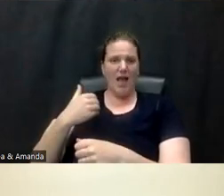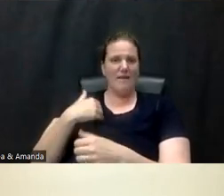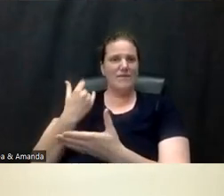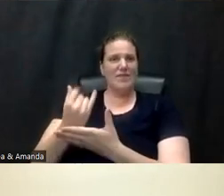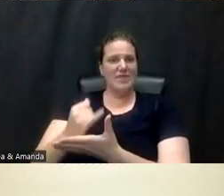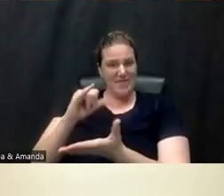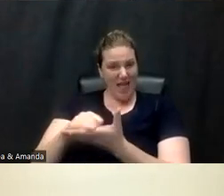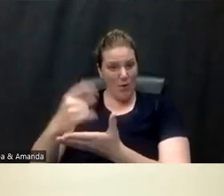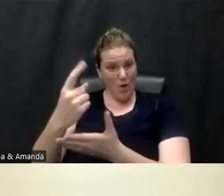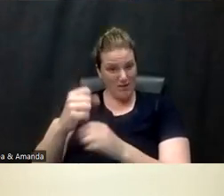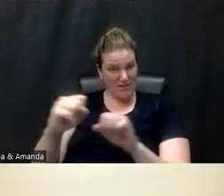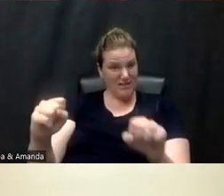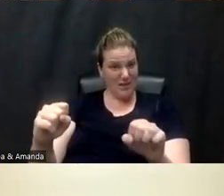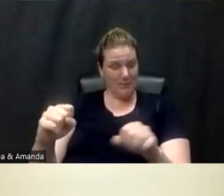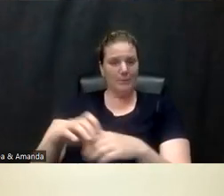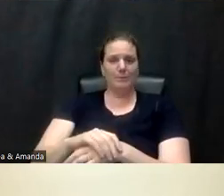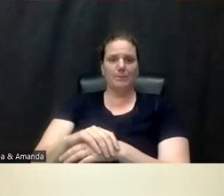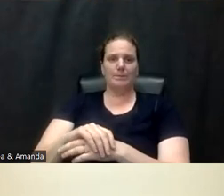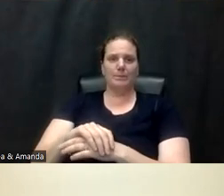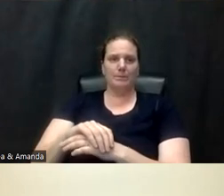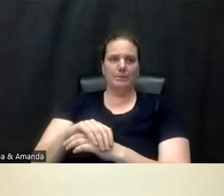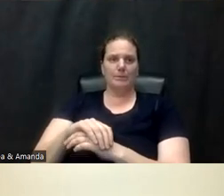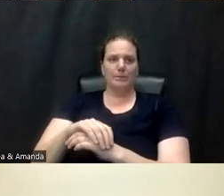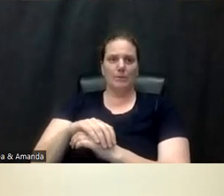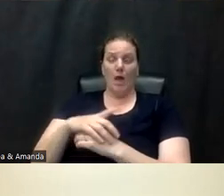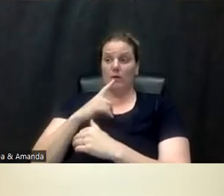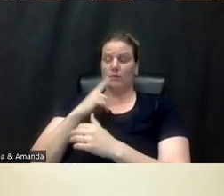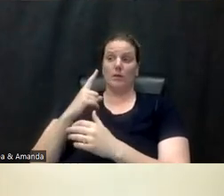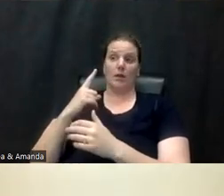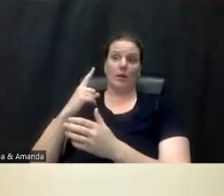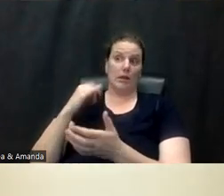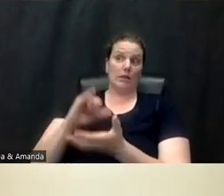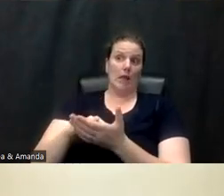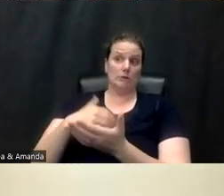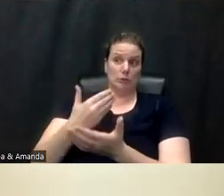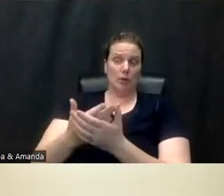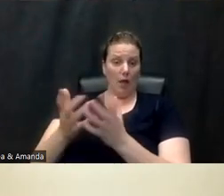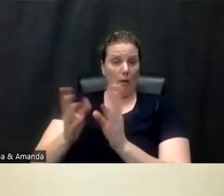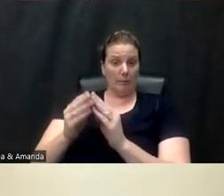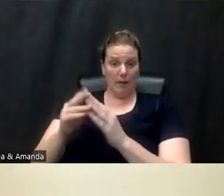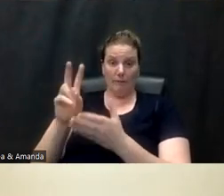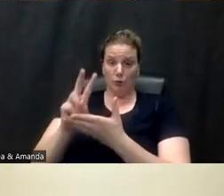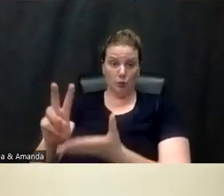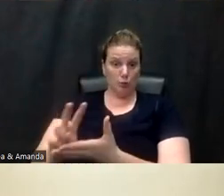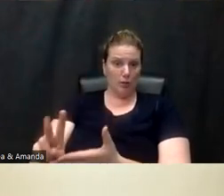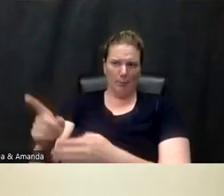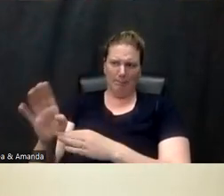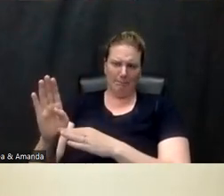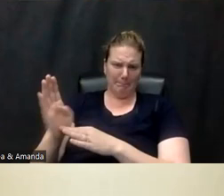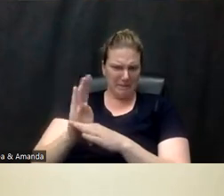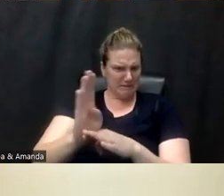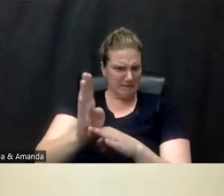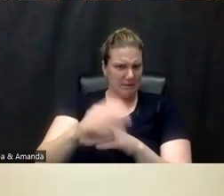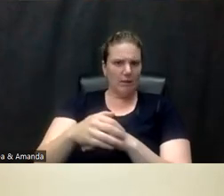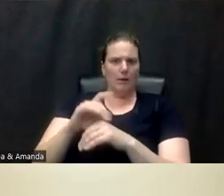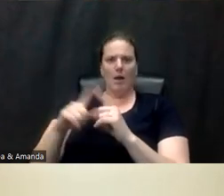system, which I really think is good. They're going to be meeting every 2 weeks. They're going to be busy, but